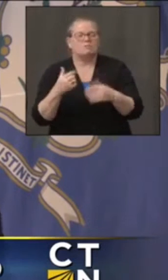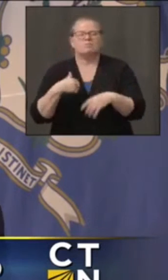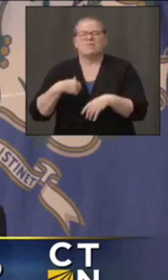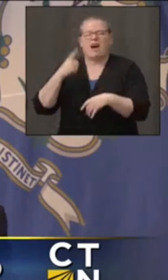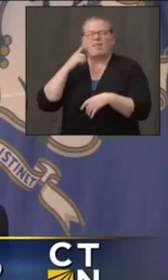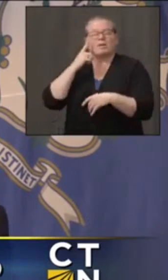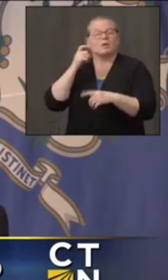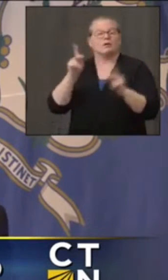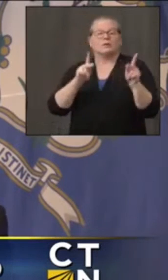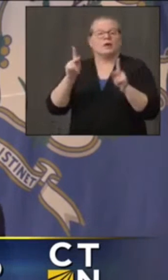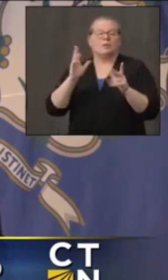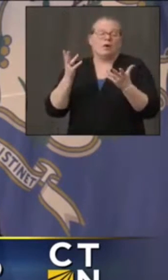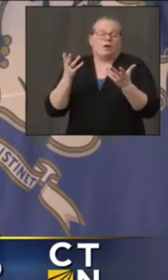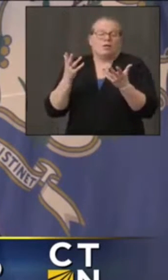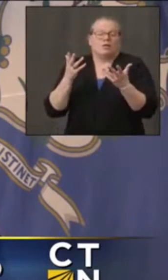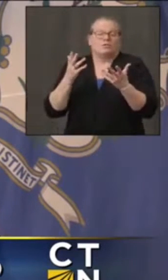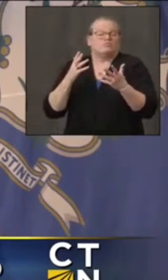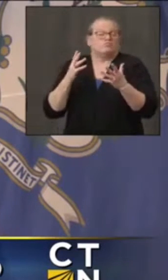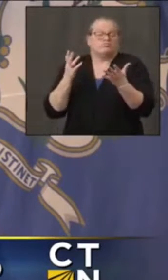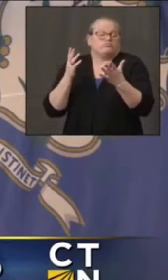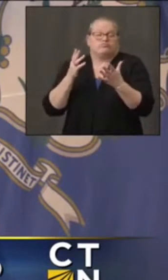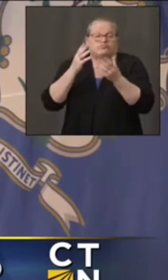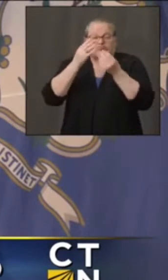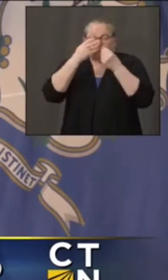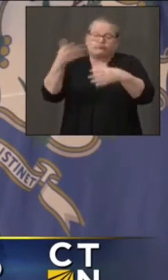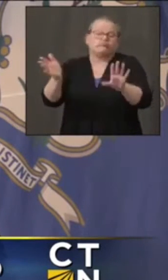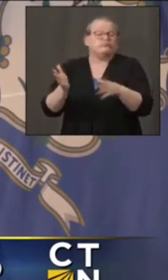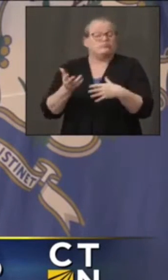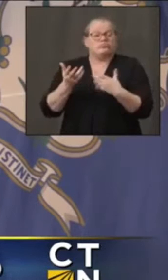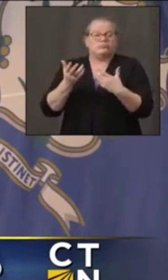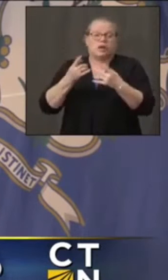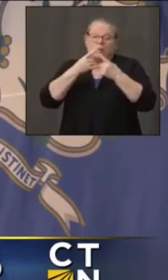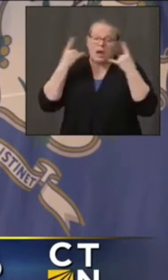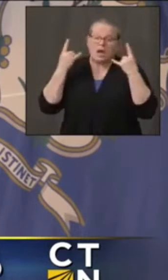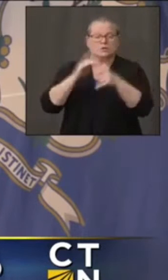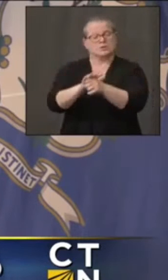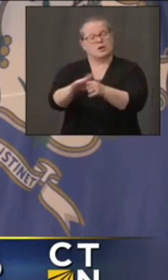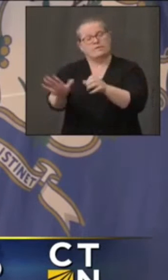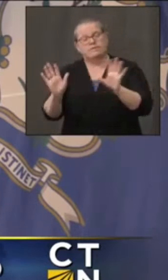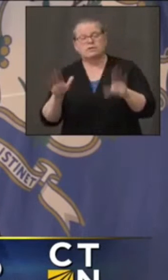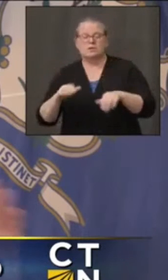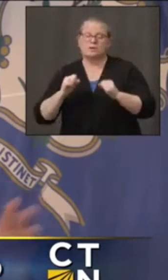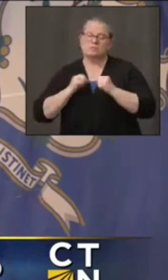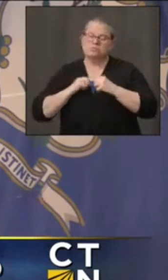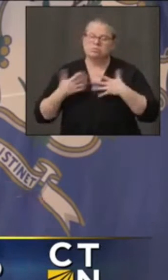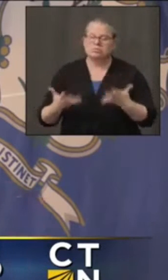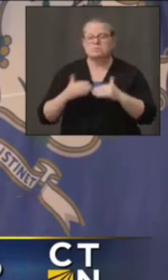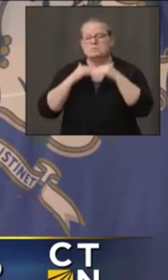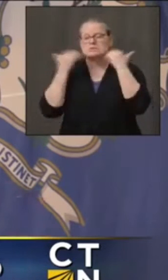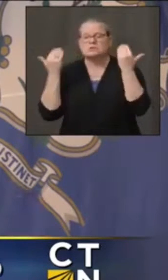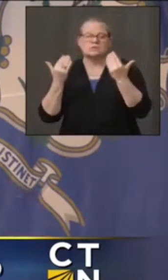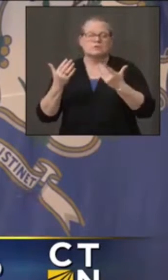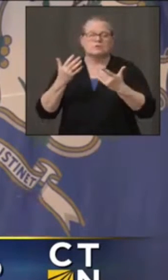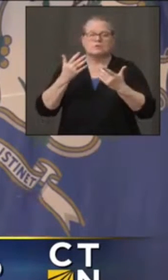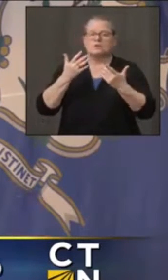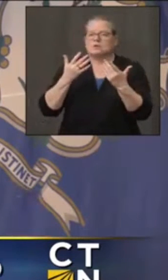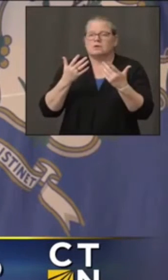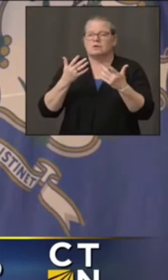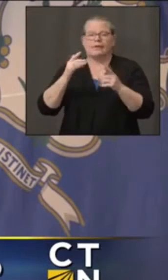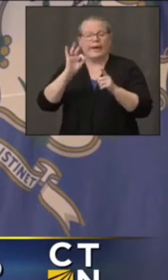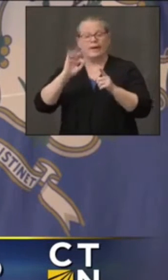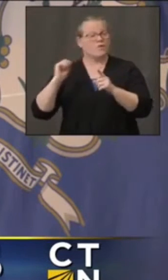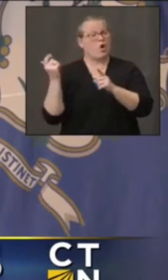to the frustration and the exhaustion with wearing the mask and enough already. Let's let it go. Herd immunity. I don't want to put up with this any